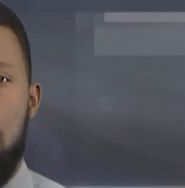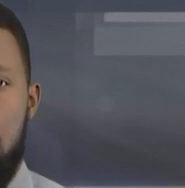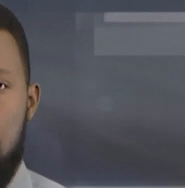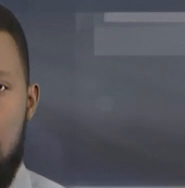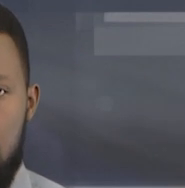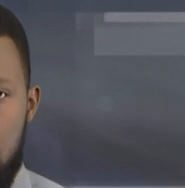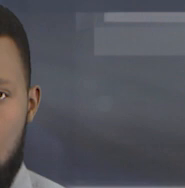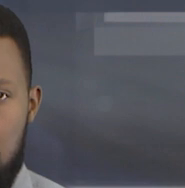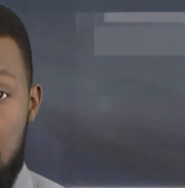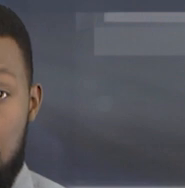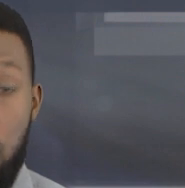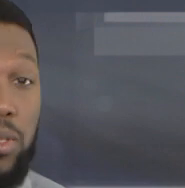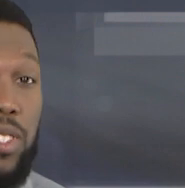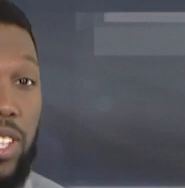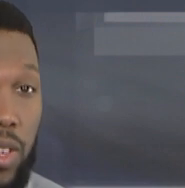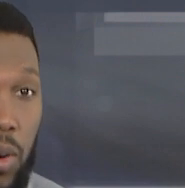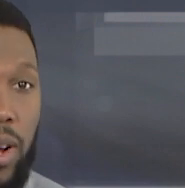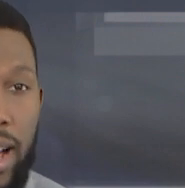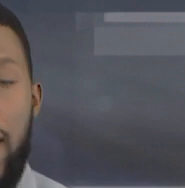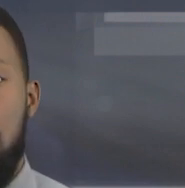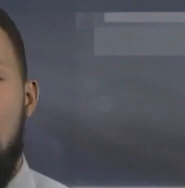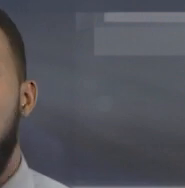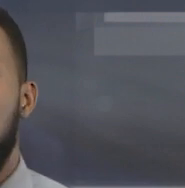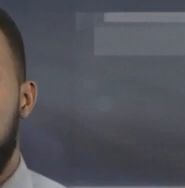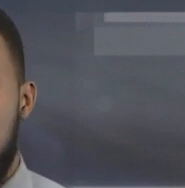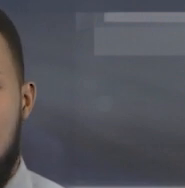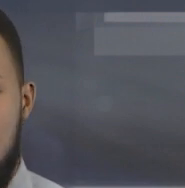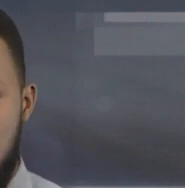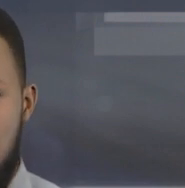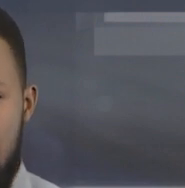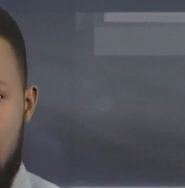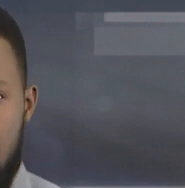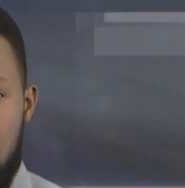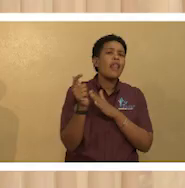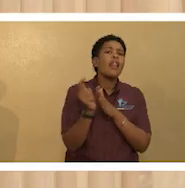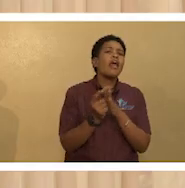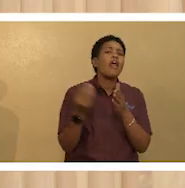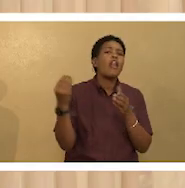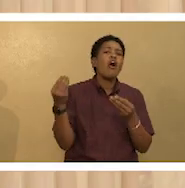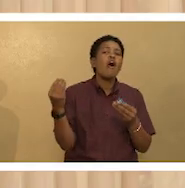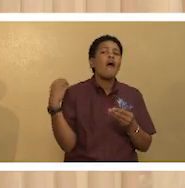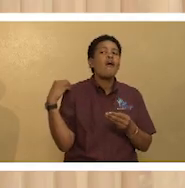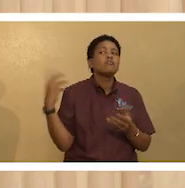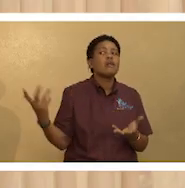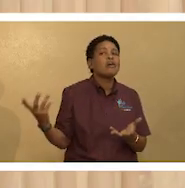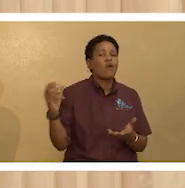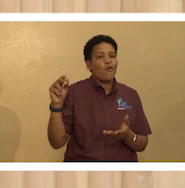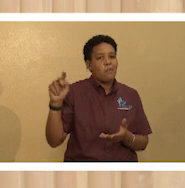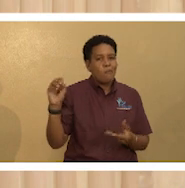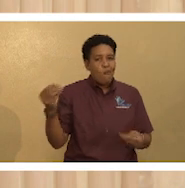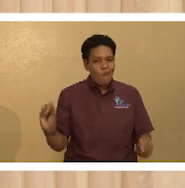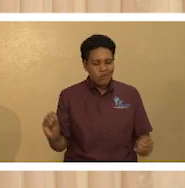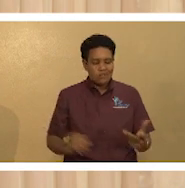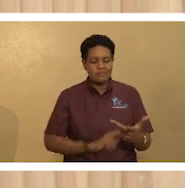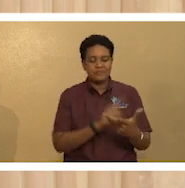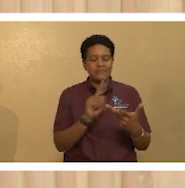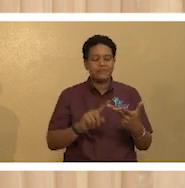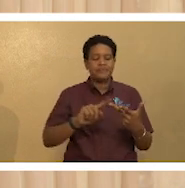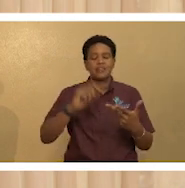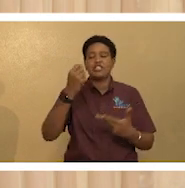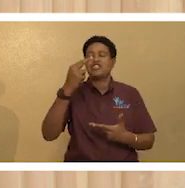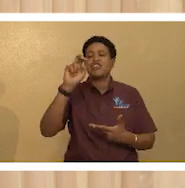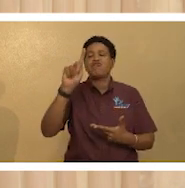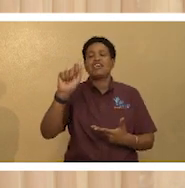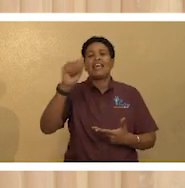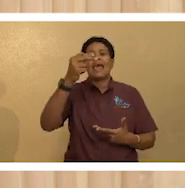Identification System, NIDS, will be the most secure card ever seen in Jamaica. That's the promise being made by the state as it initiates